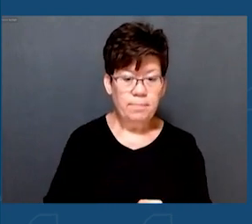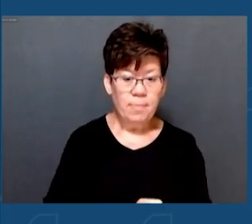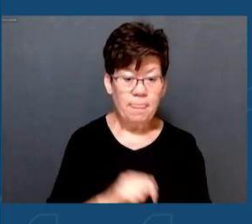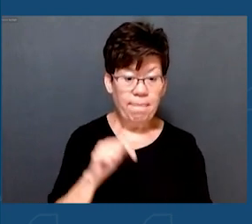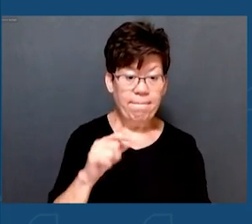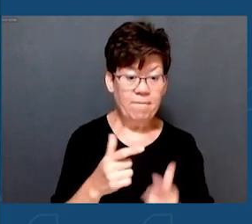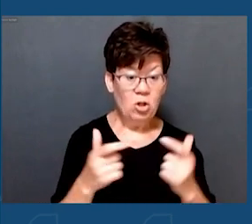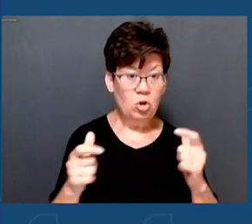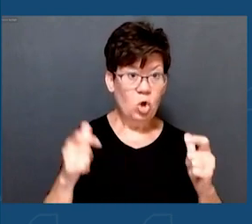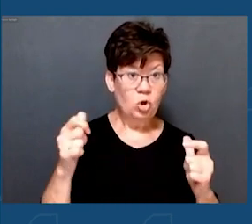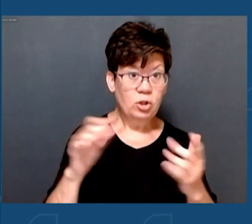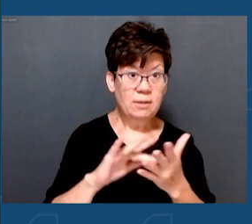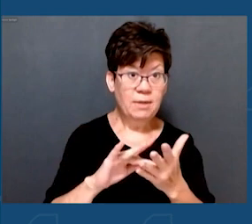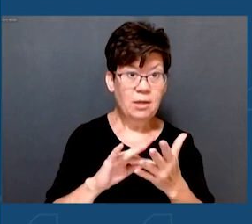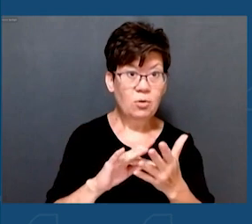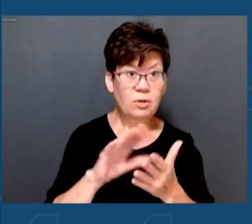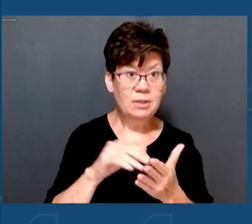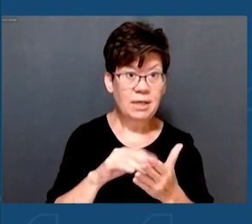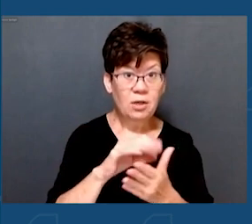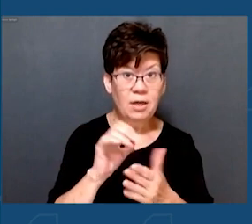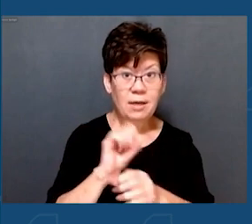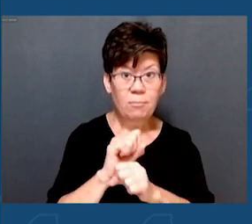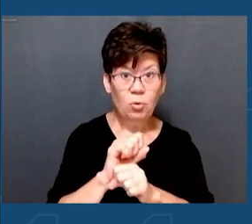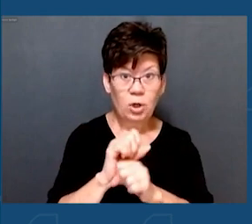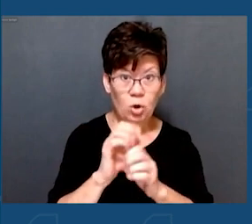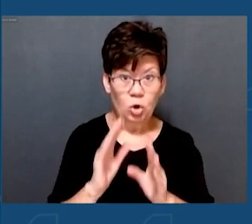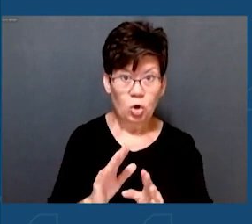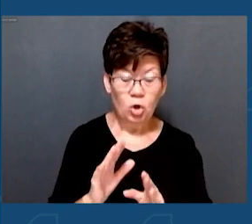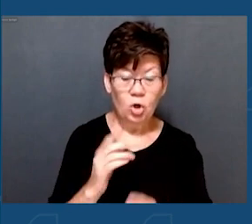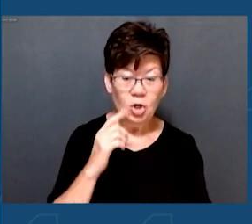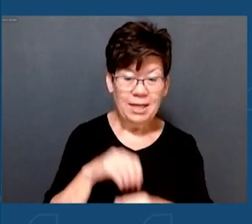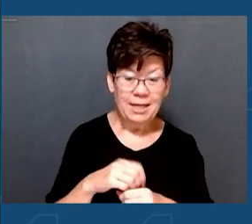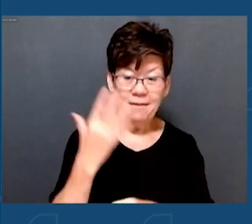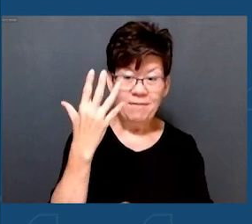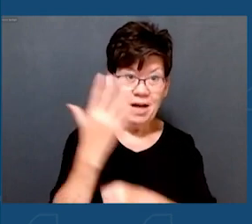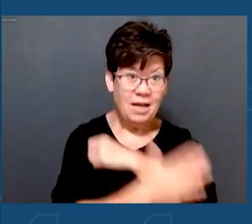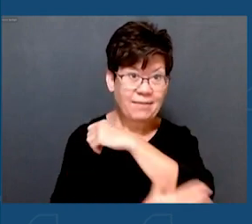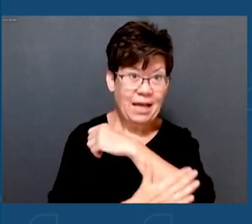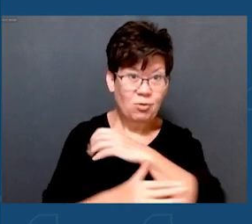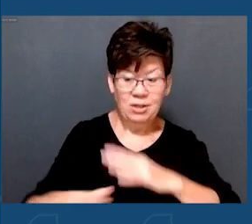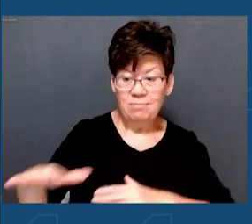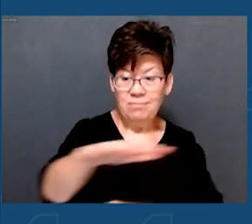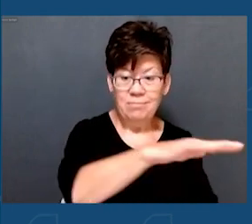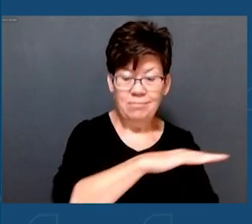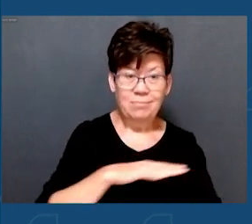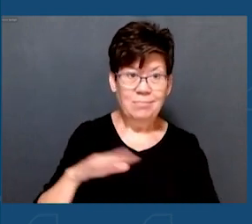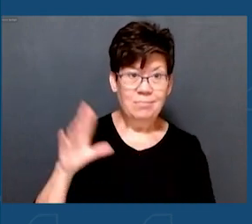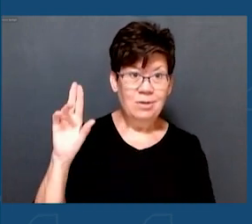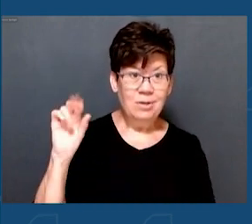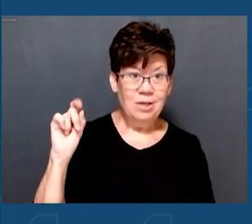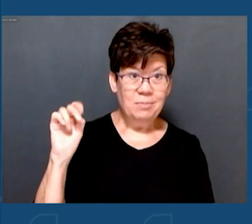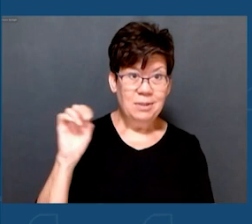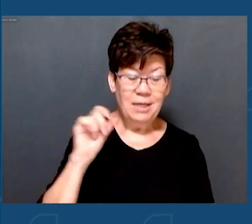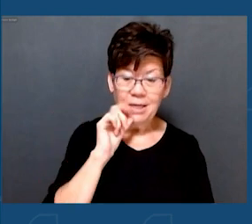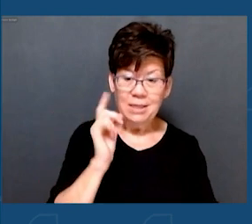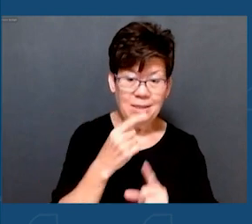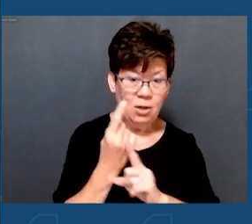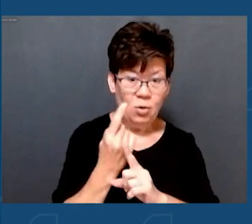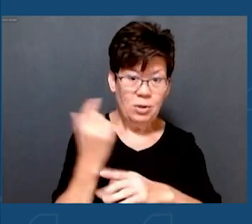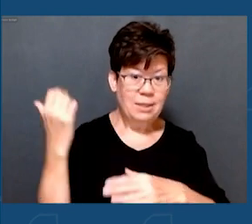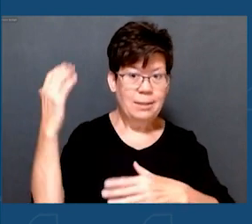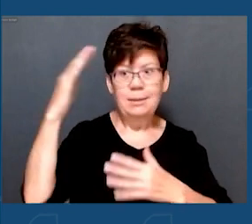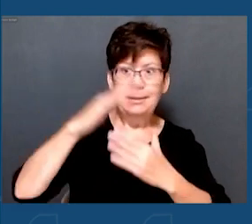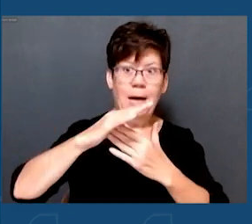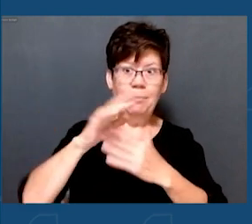center and employer in the 5-county region, Upstate is just not a top SUNY medical school and